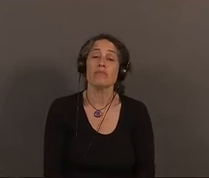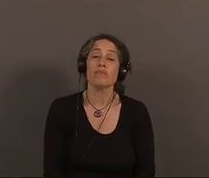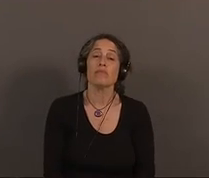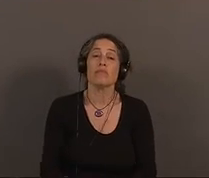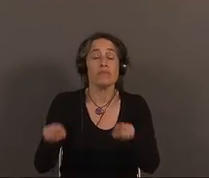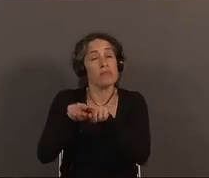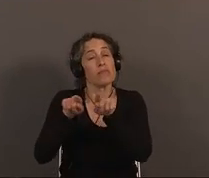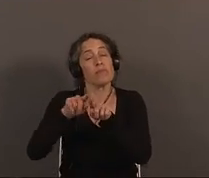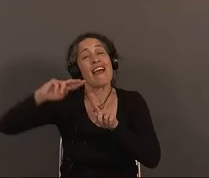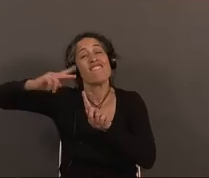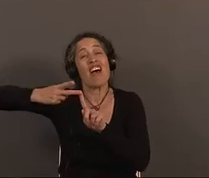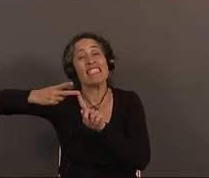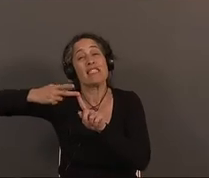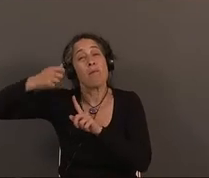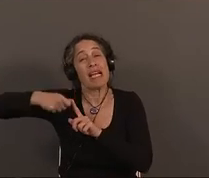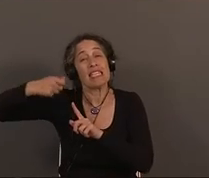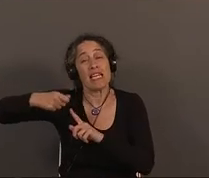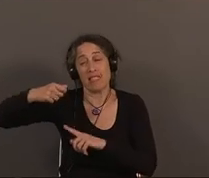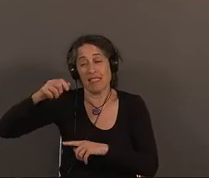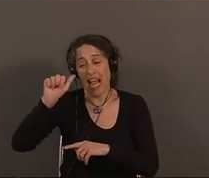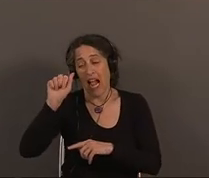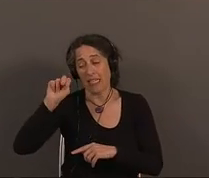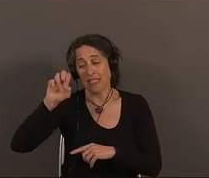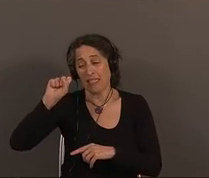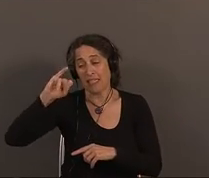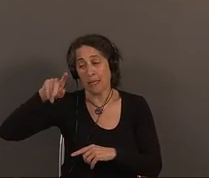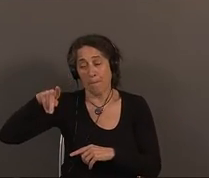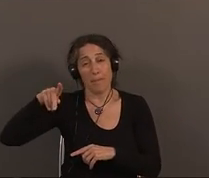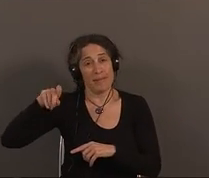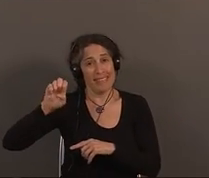be very important steps taken